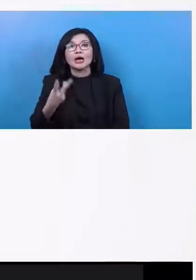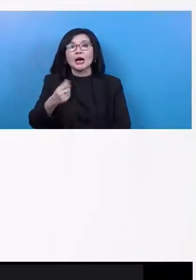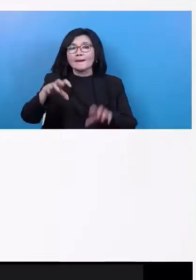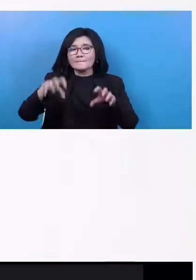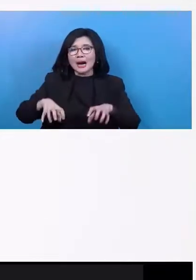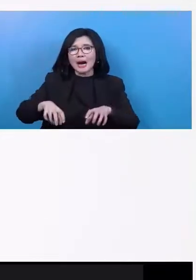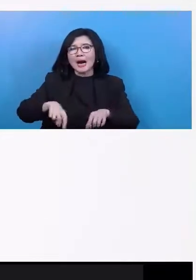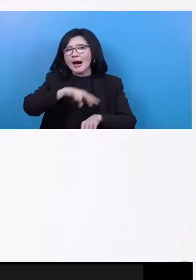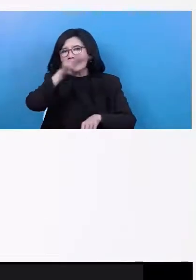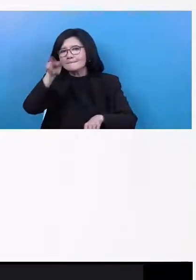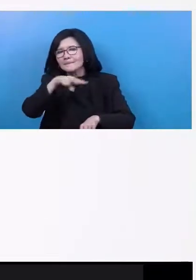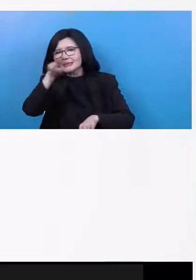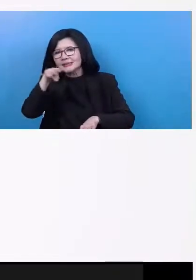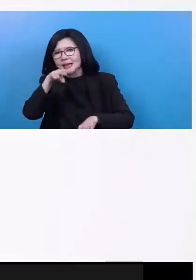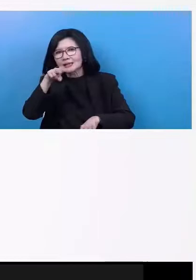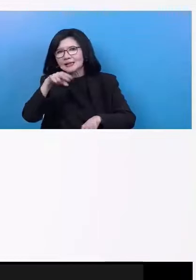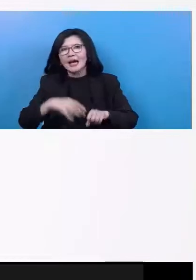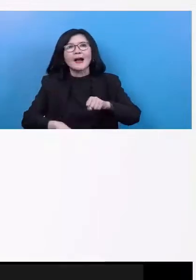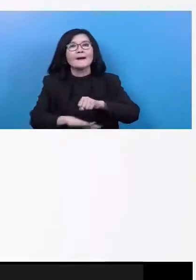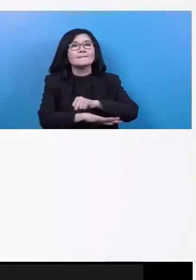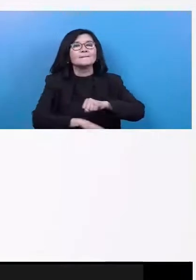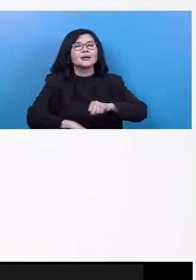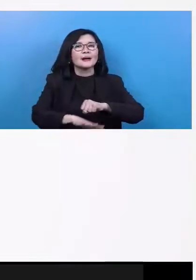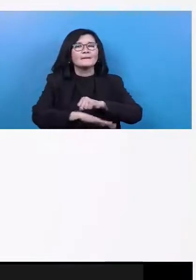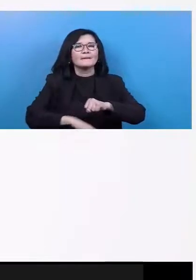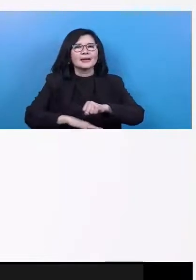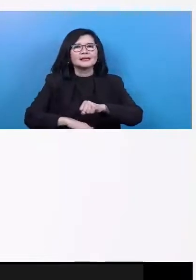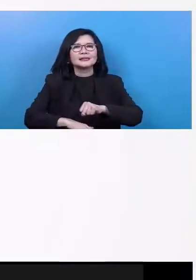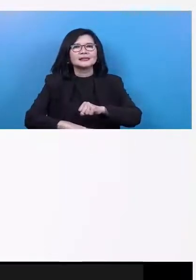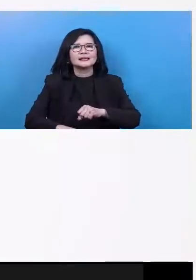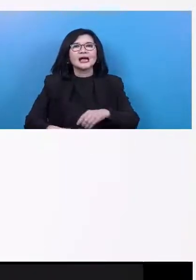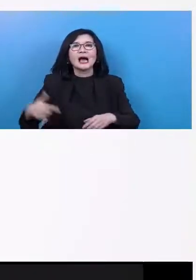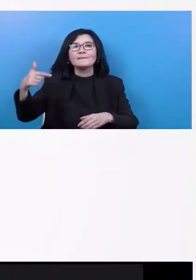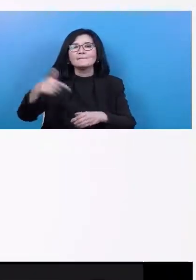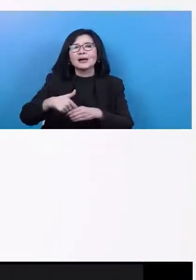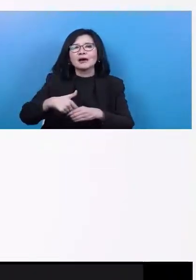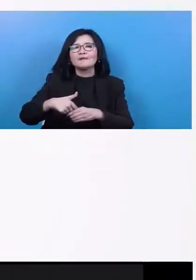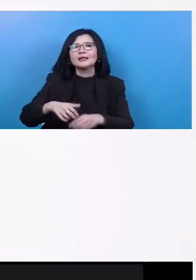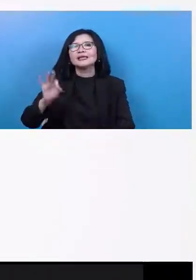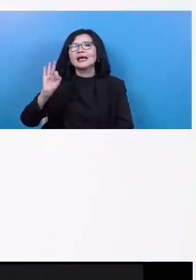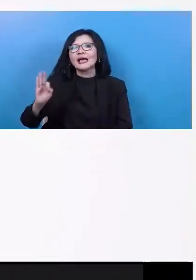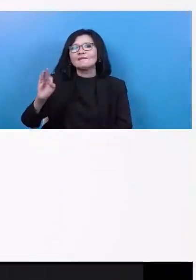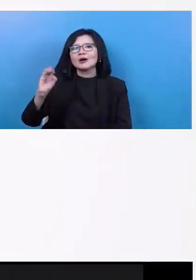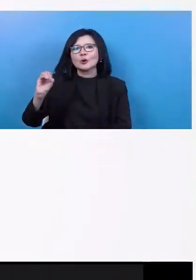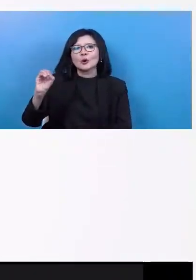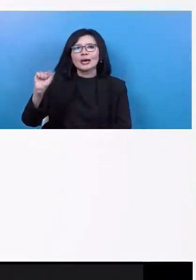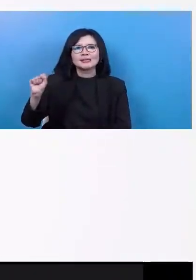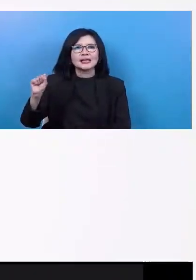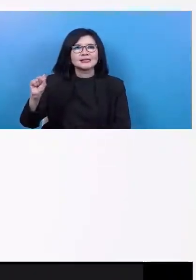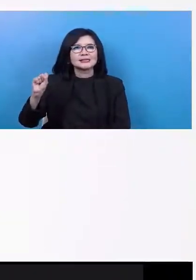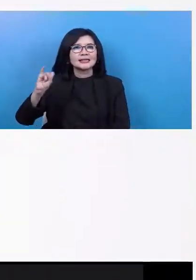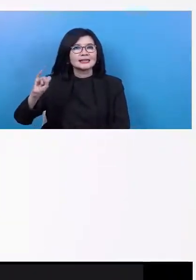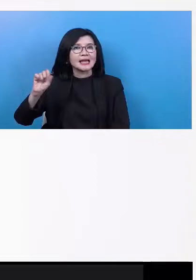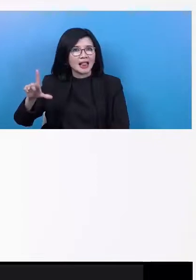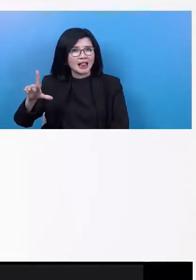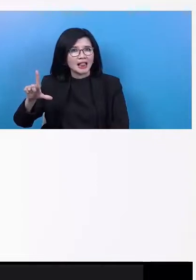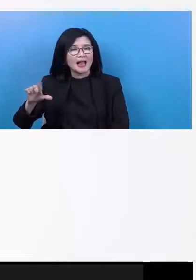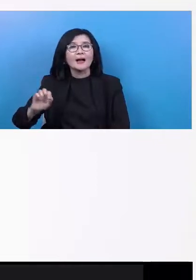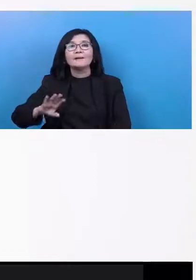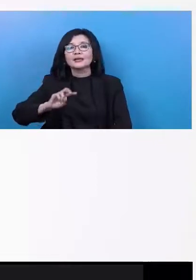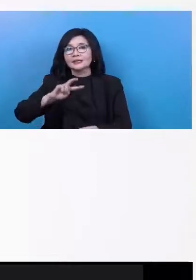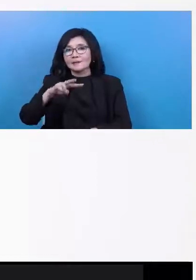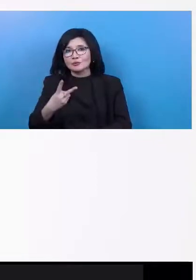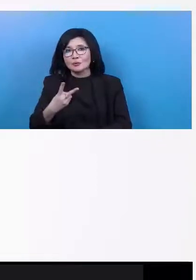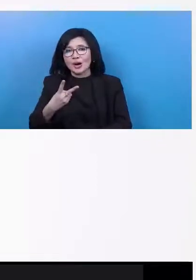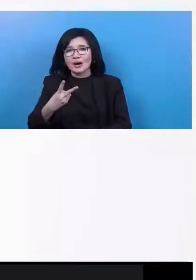fossil fuel-based infrastructure, perhaps there can be alternate ways of looking at wind energy, looking at the green energy, which is